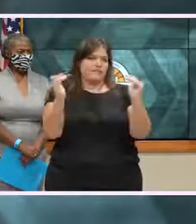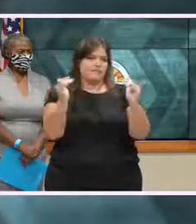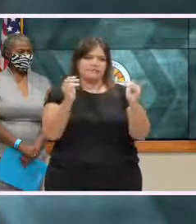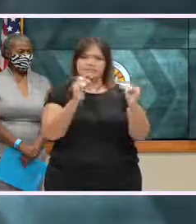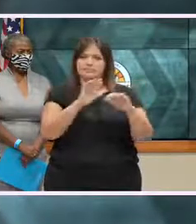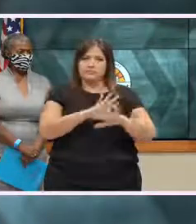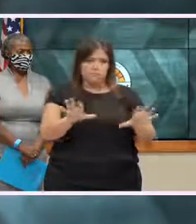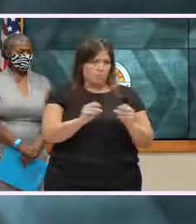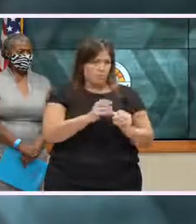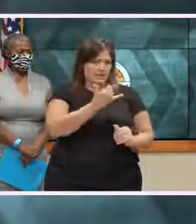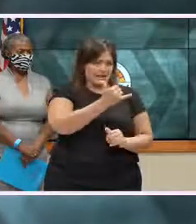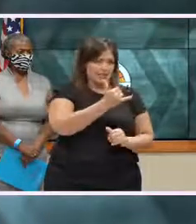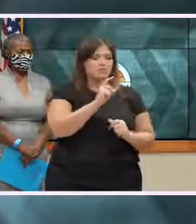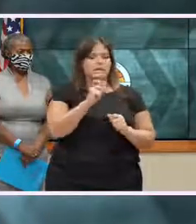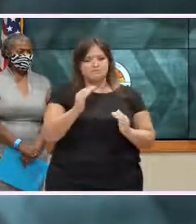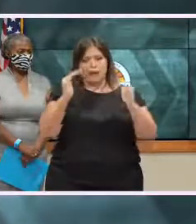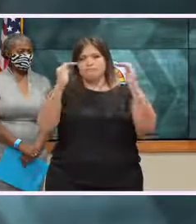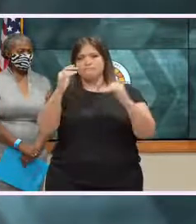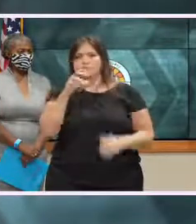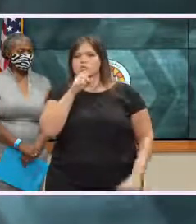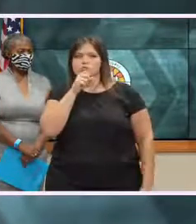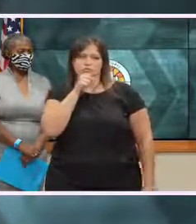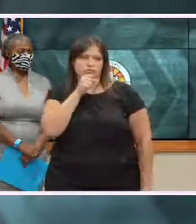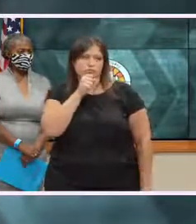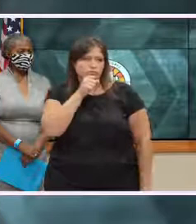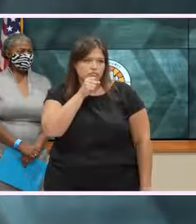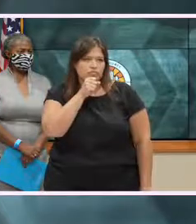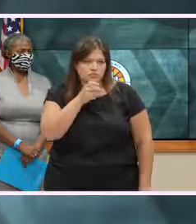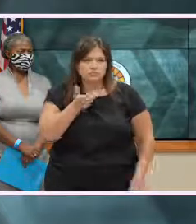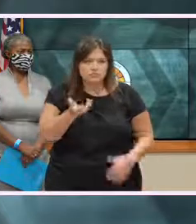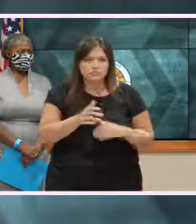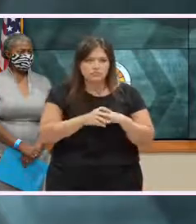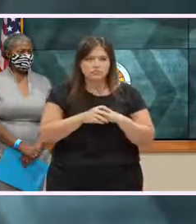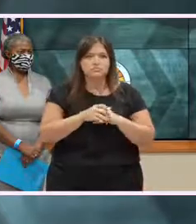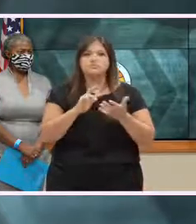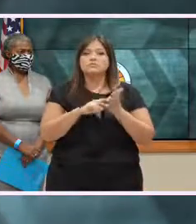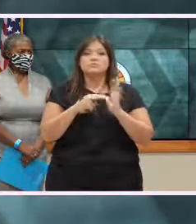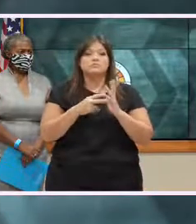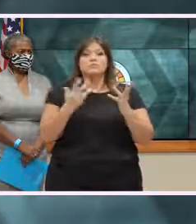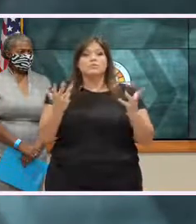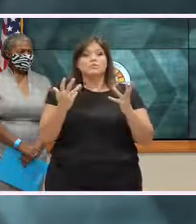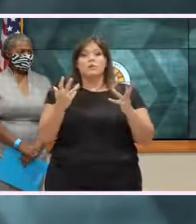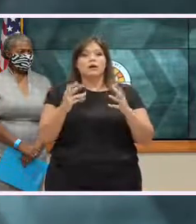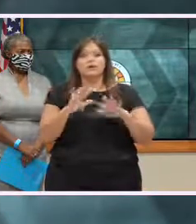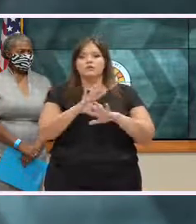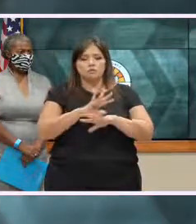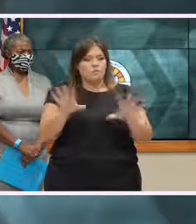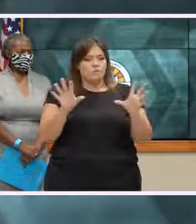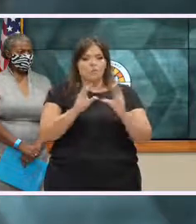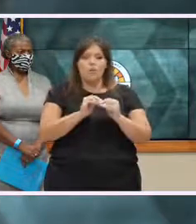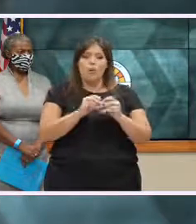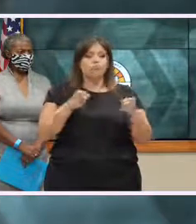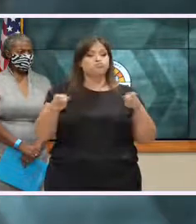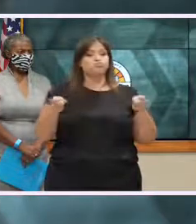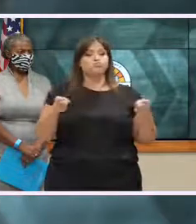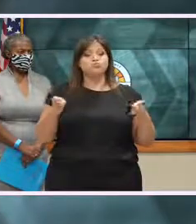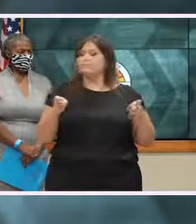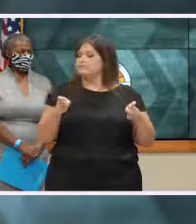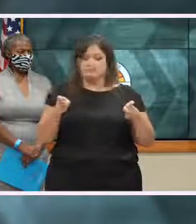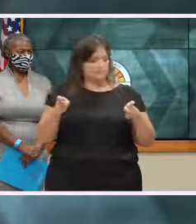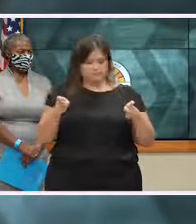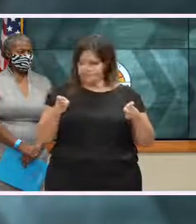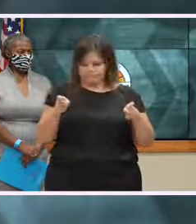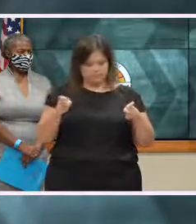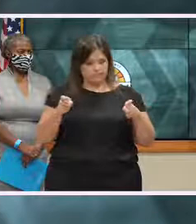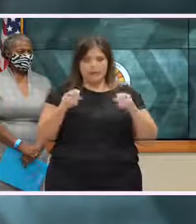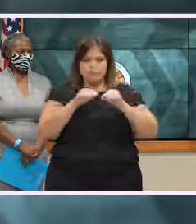this mean? It means that there is now a significant and uncontrolled level of COVID-19 in Harris County. There's ongoing transmission